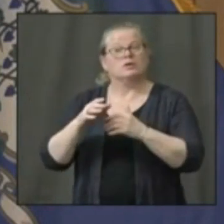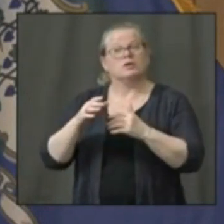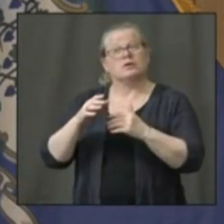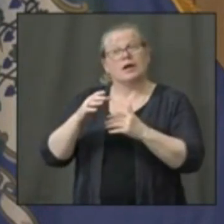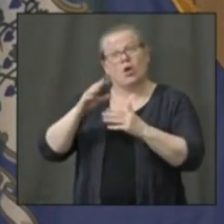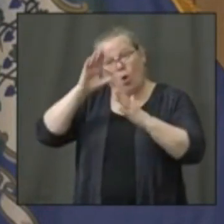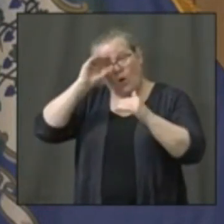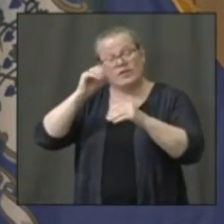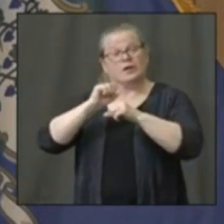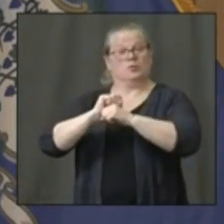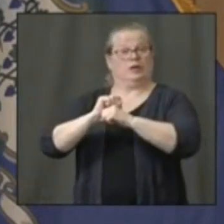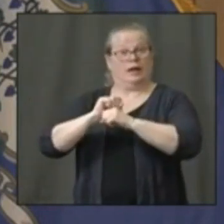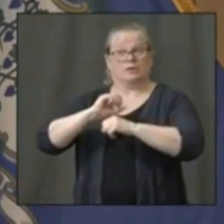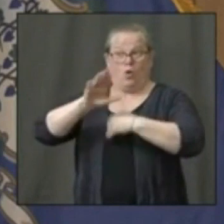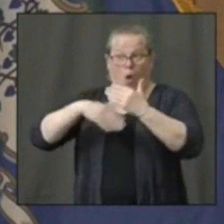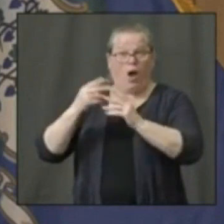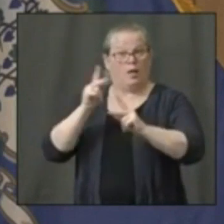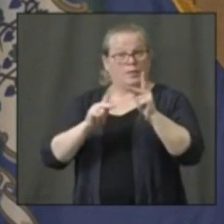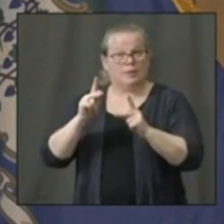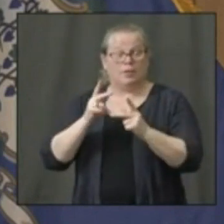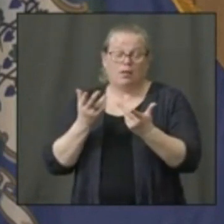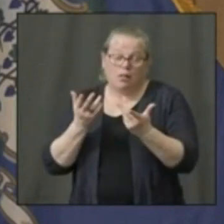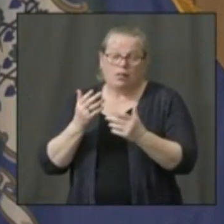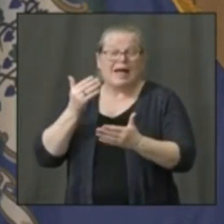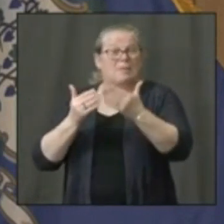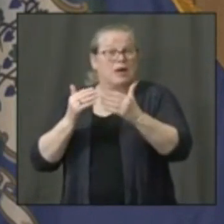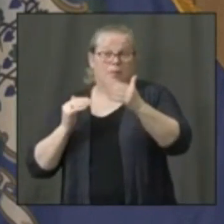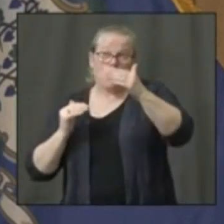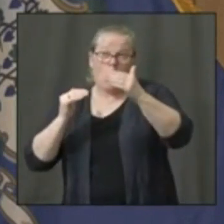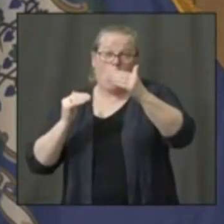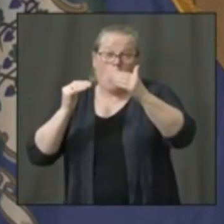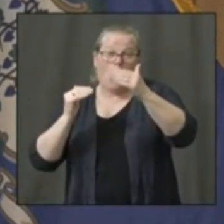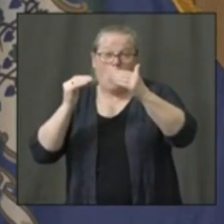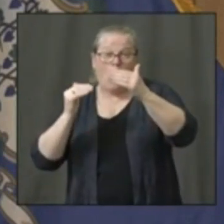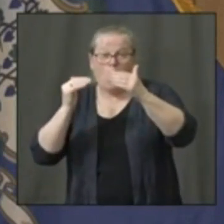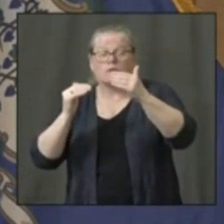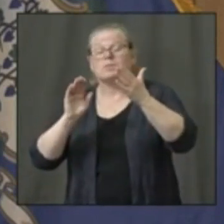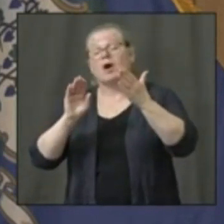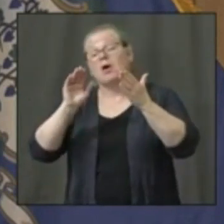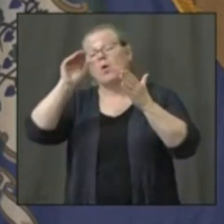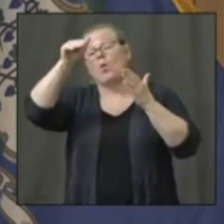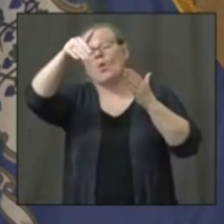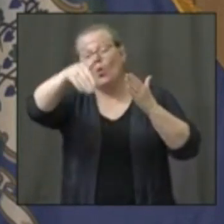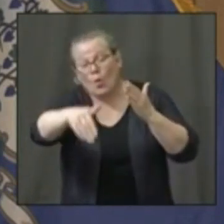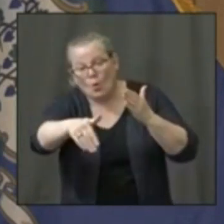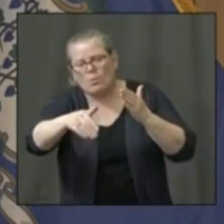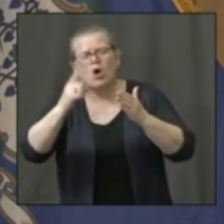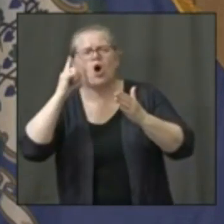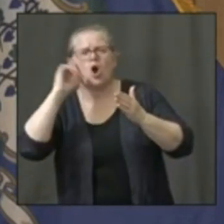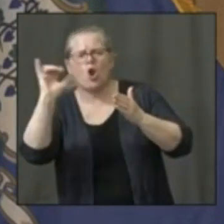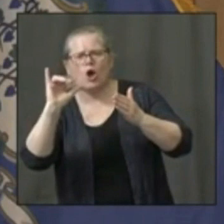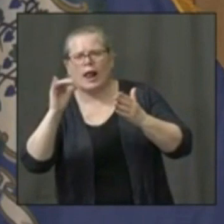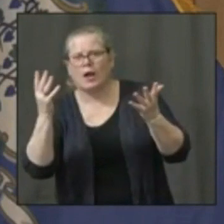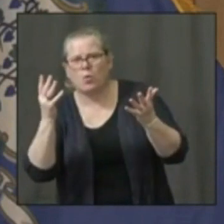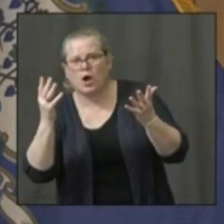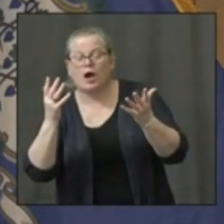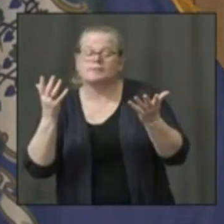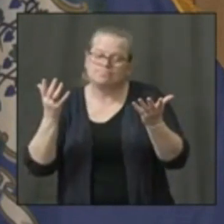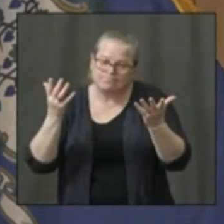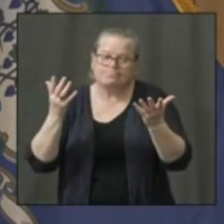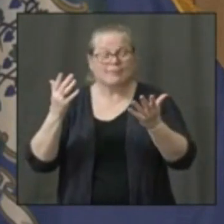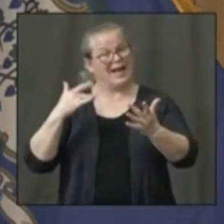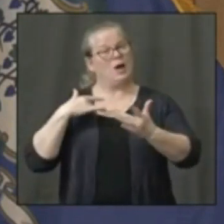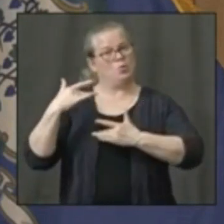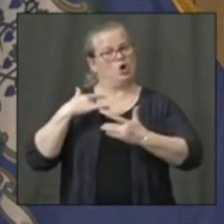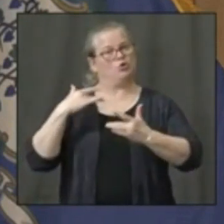point. In the meantime, what, as you say, what's it going to be on the downside? I do worry when I said that comment about happy days,